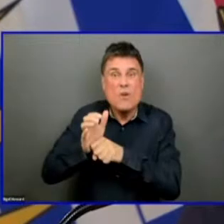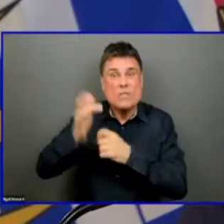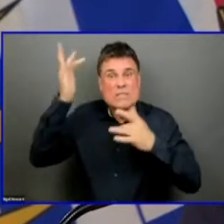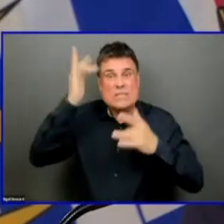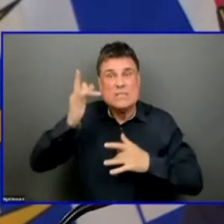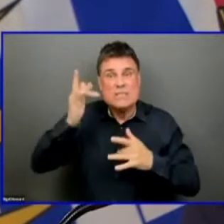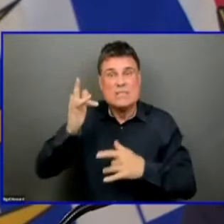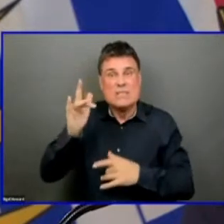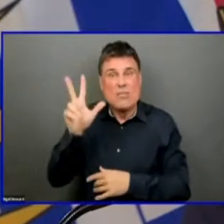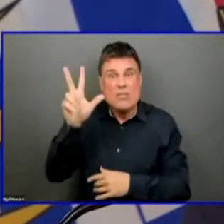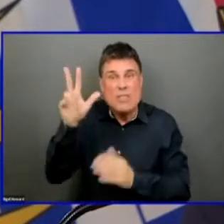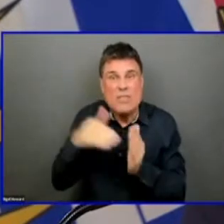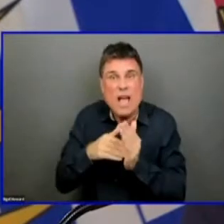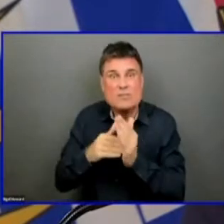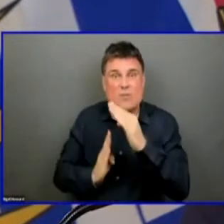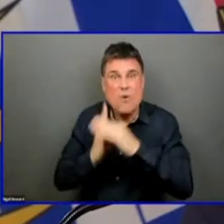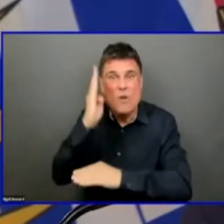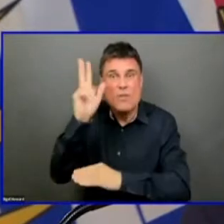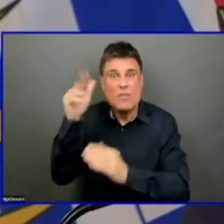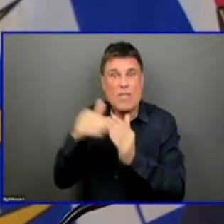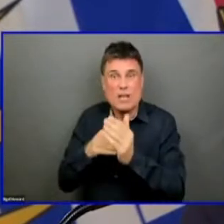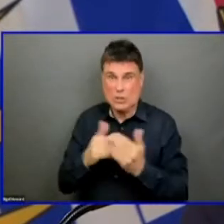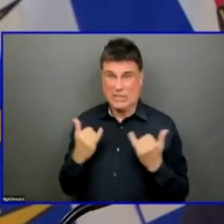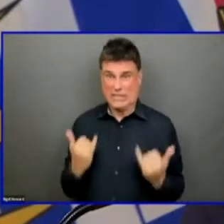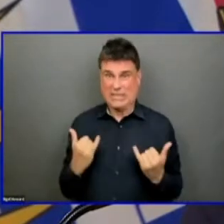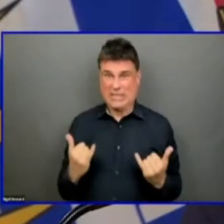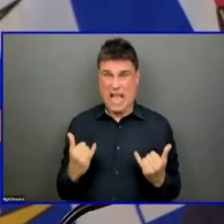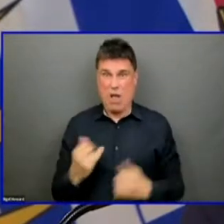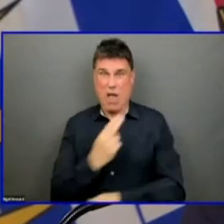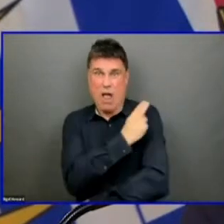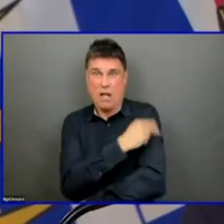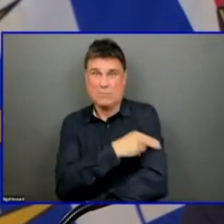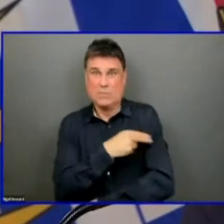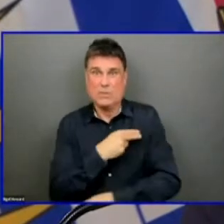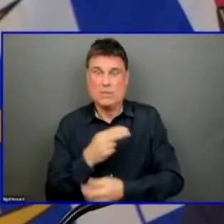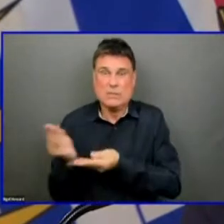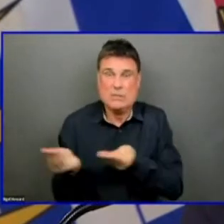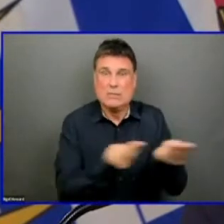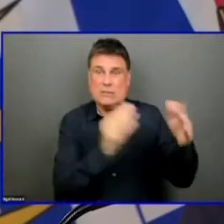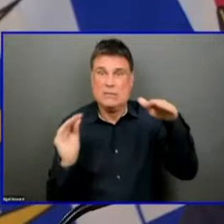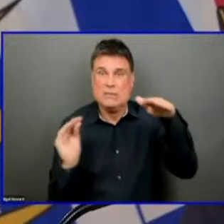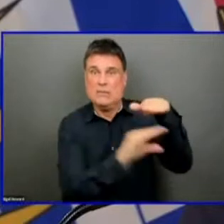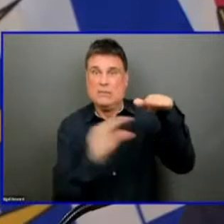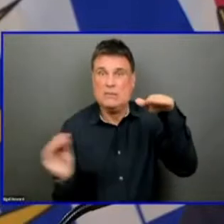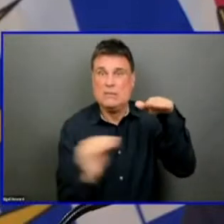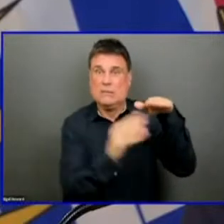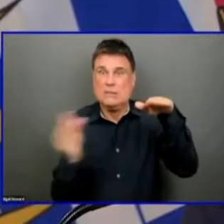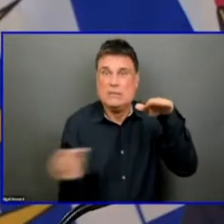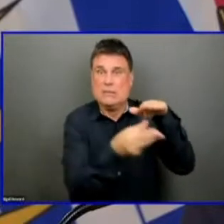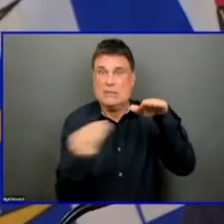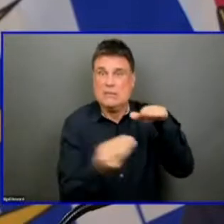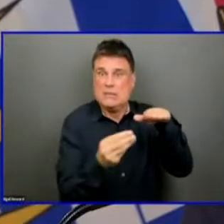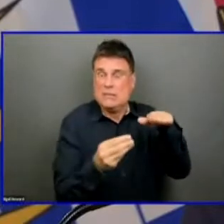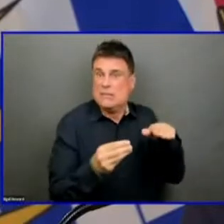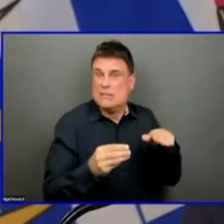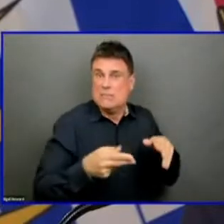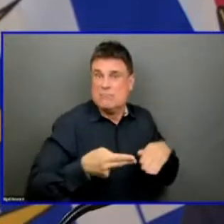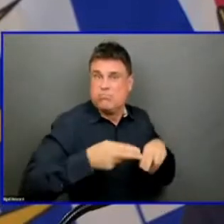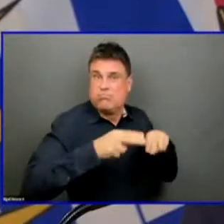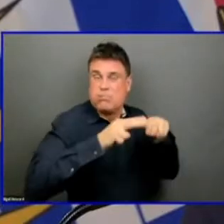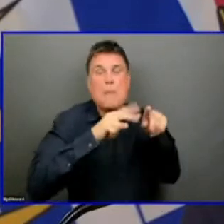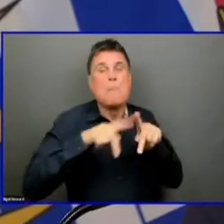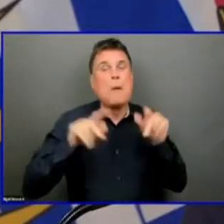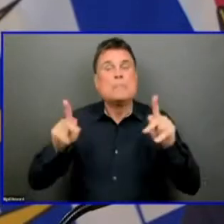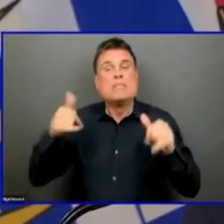record-breaking numbers. So if we don't amend our contacts, what does that mean for our hospitalizations? And also on a side note on